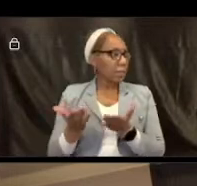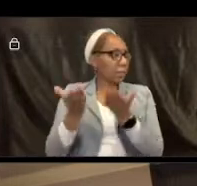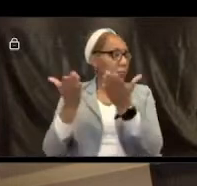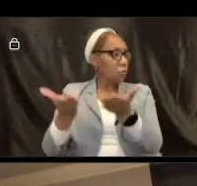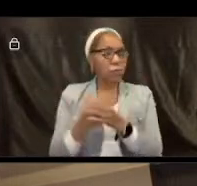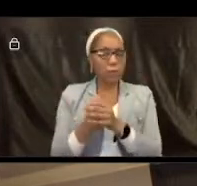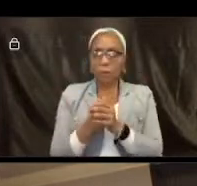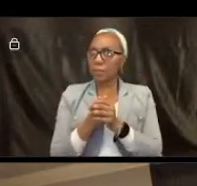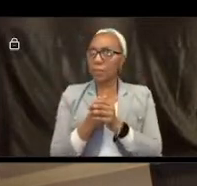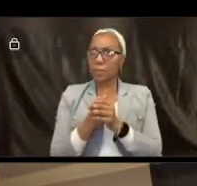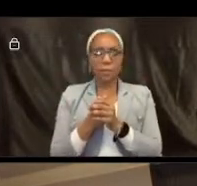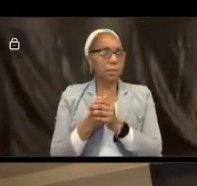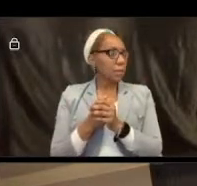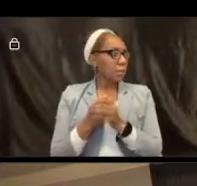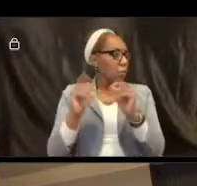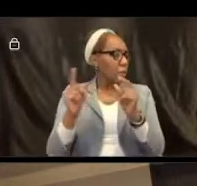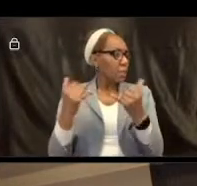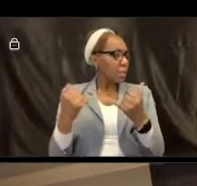you ready for roll call vote?